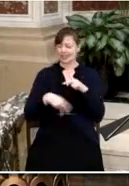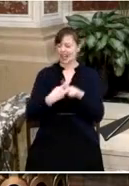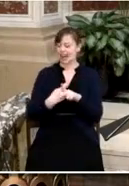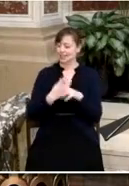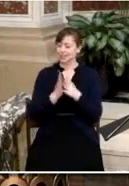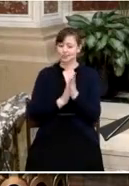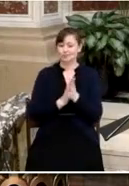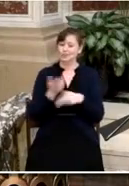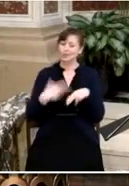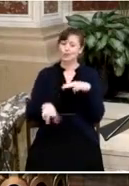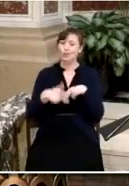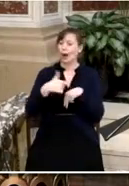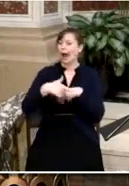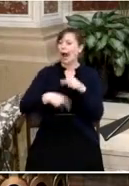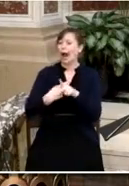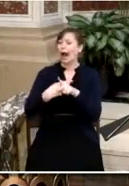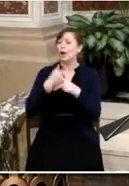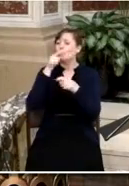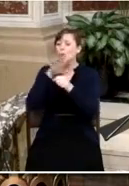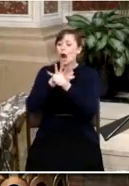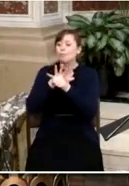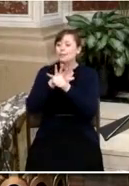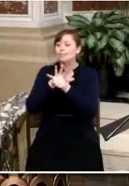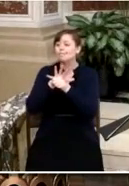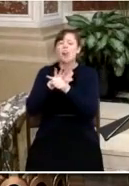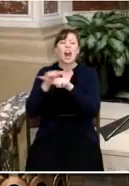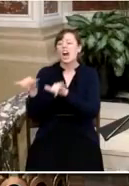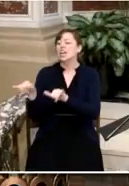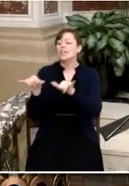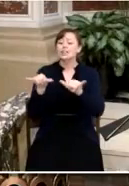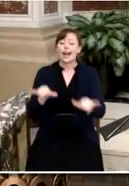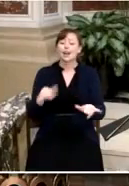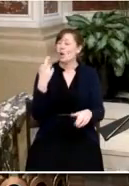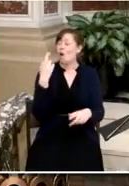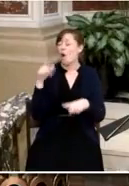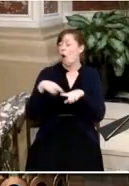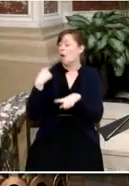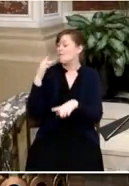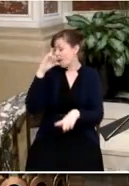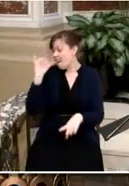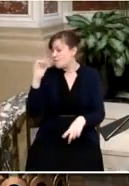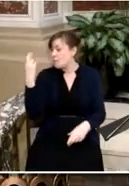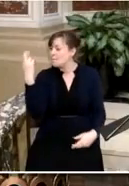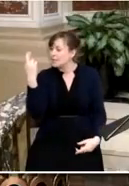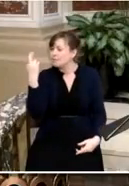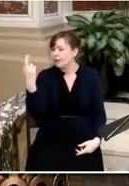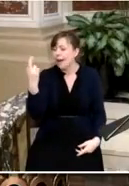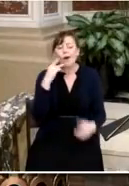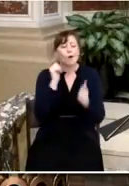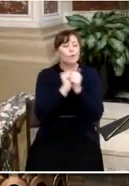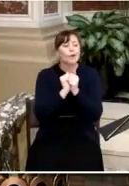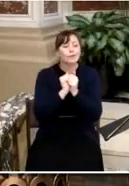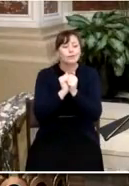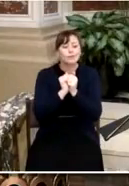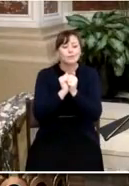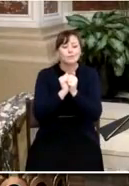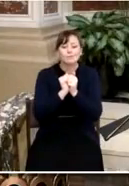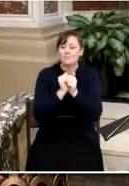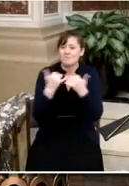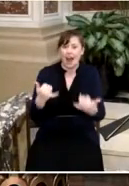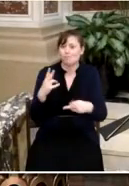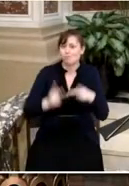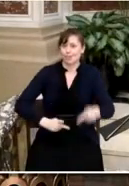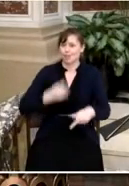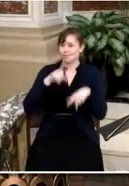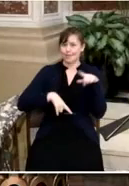promises, such as we would always be best friends with someone whose name we